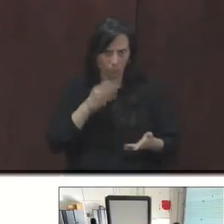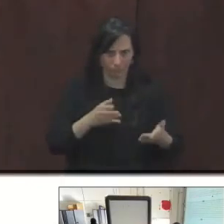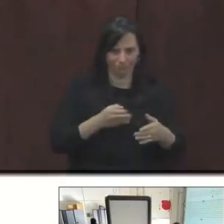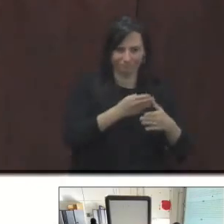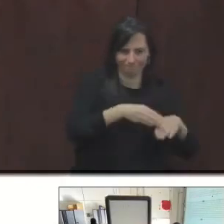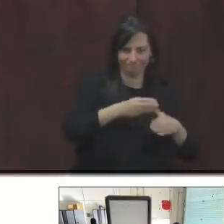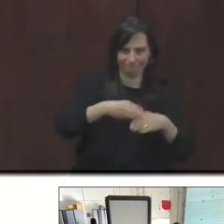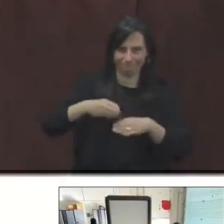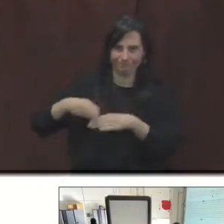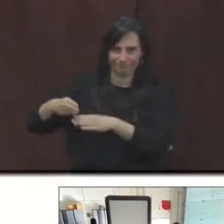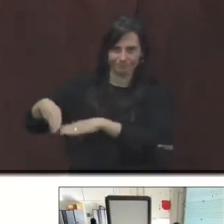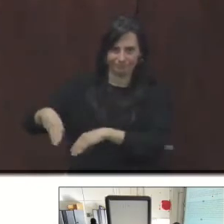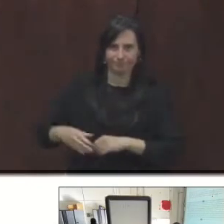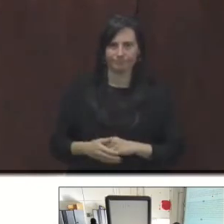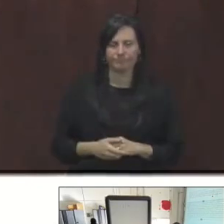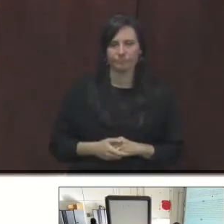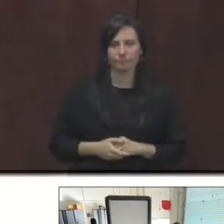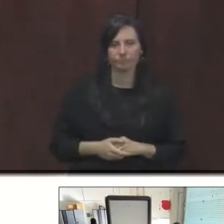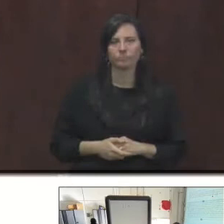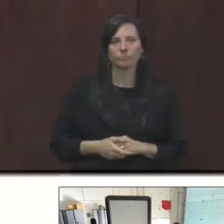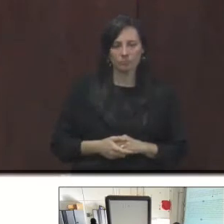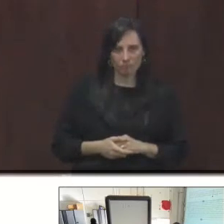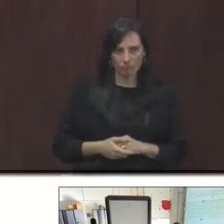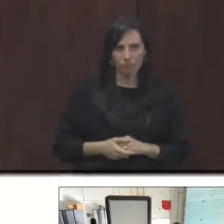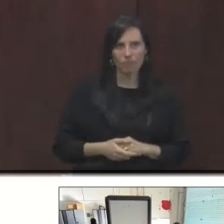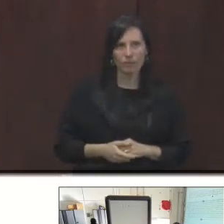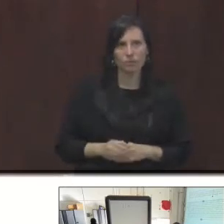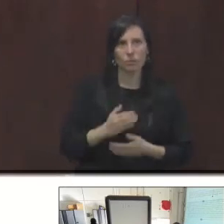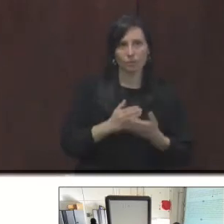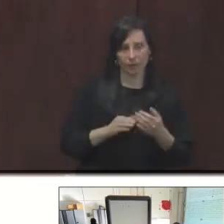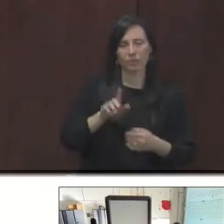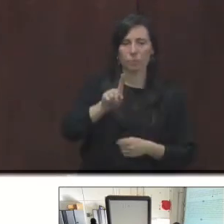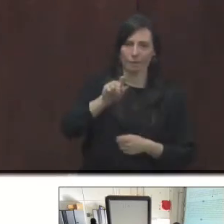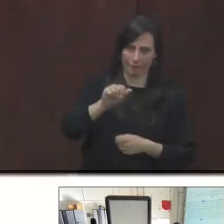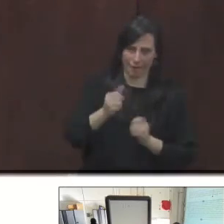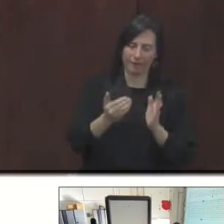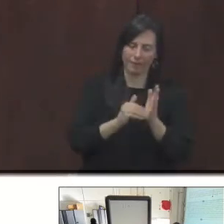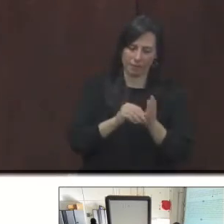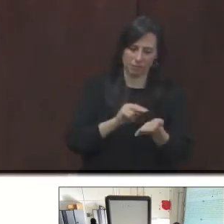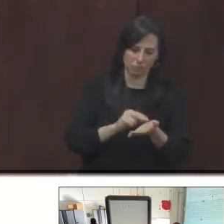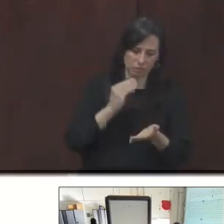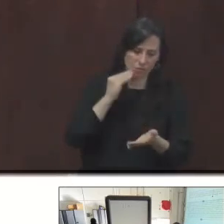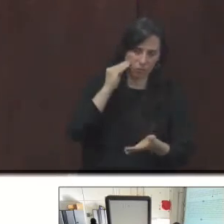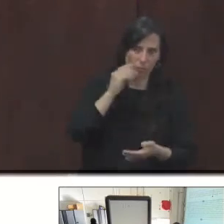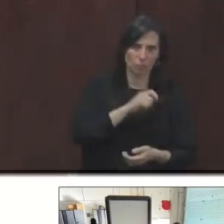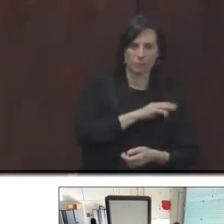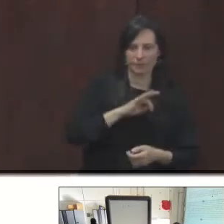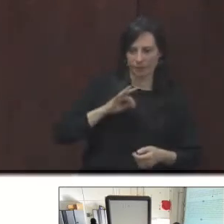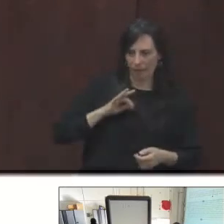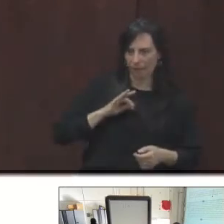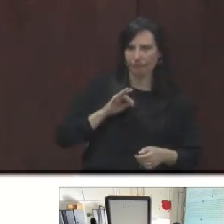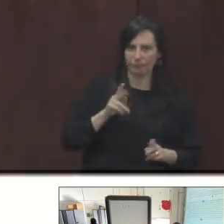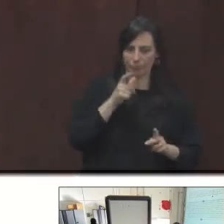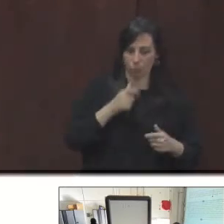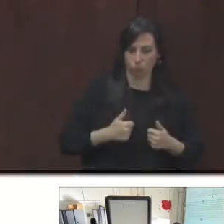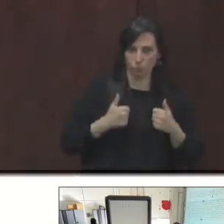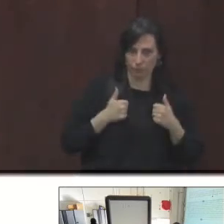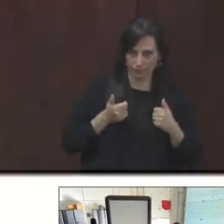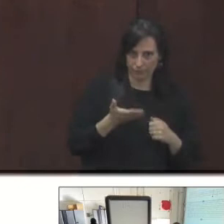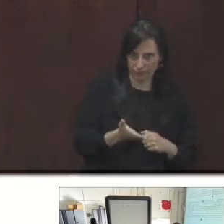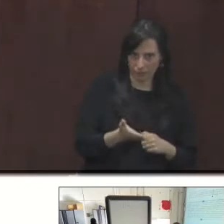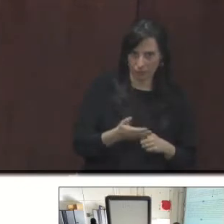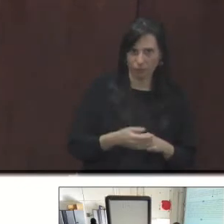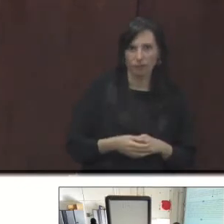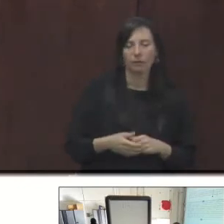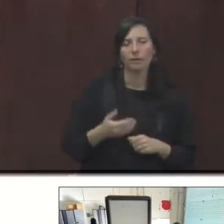So phase 1A, as Stacie went over, was long-term care facility and staff and patients. Of the